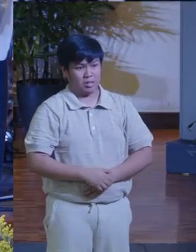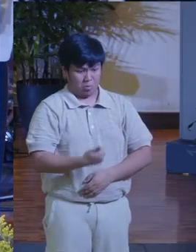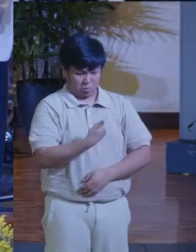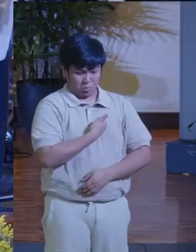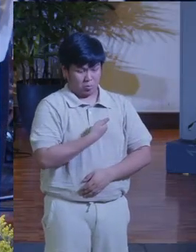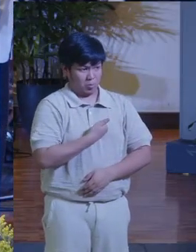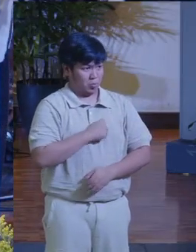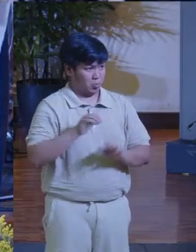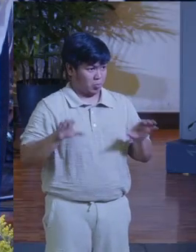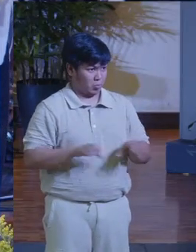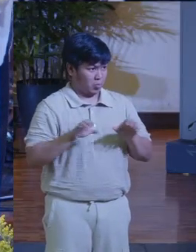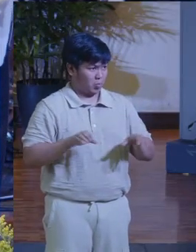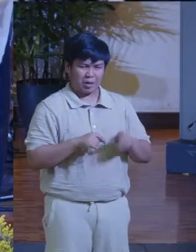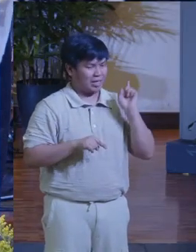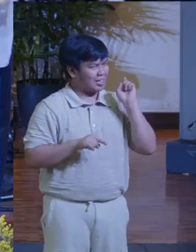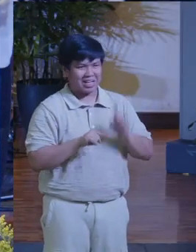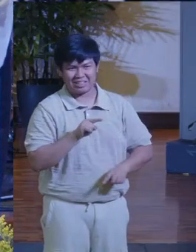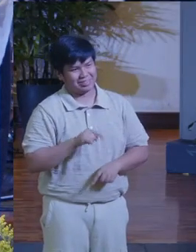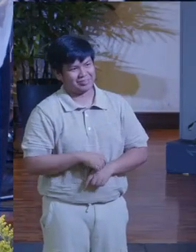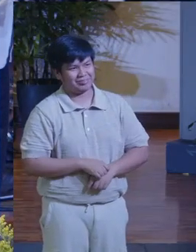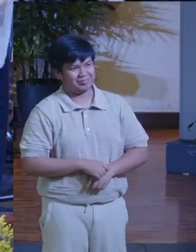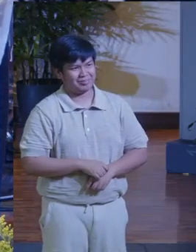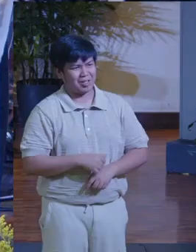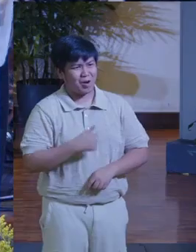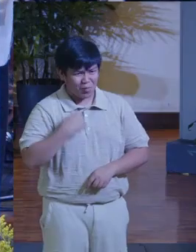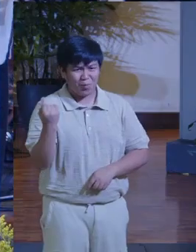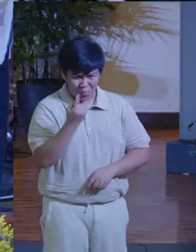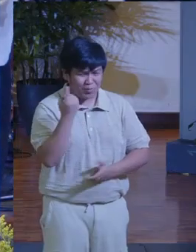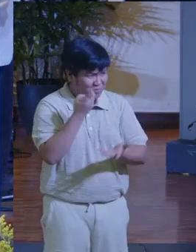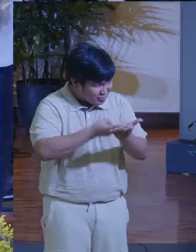pagtupad sapagkat hindi natin kaya.